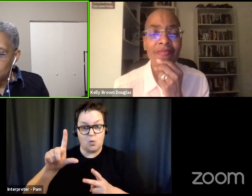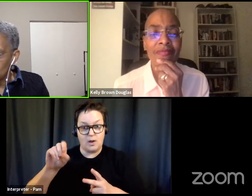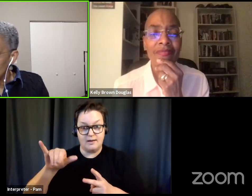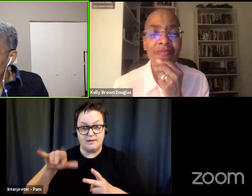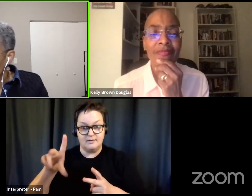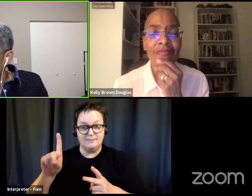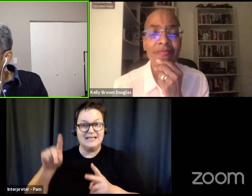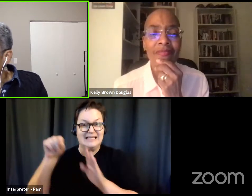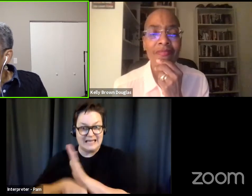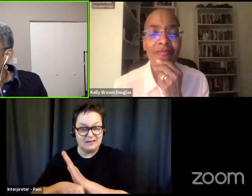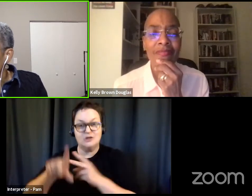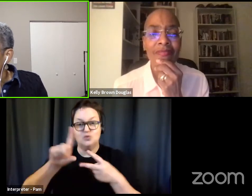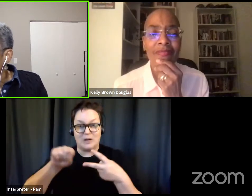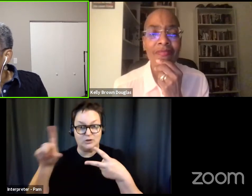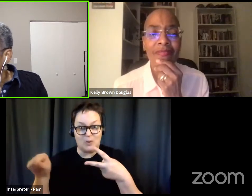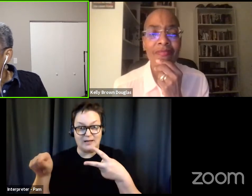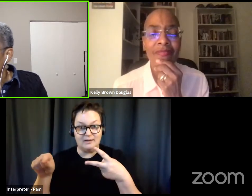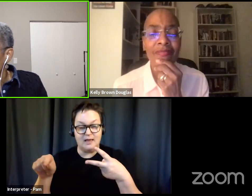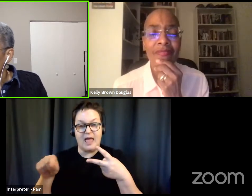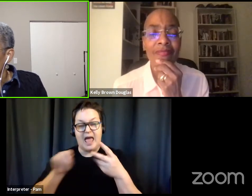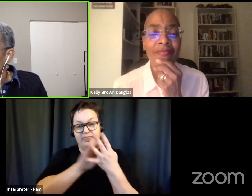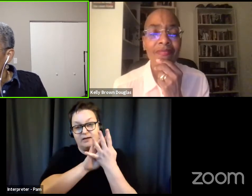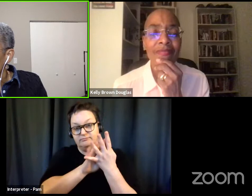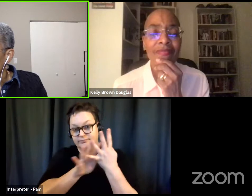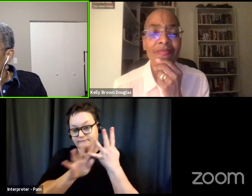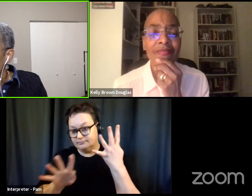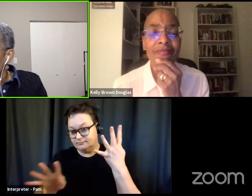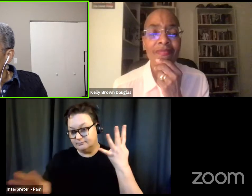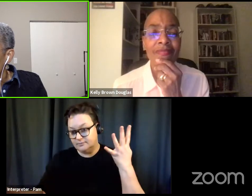between, and those who will be killed next.